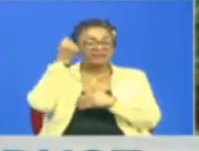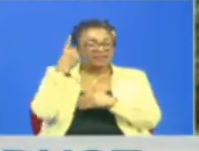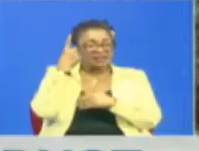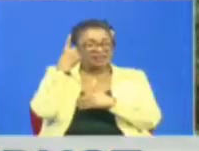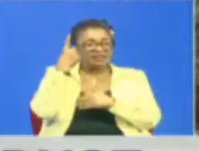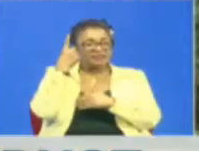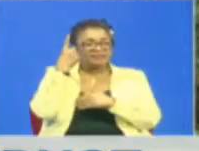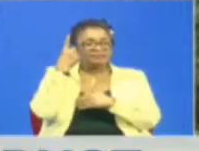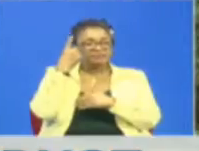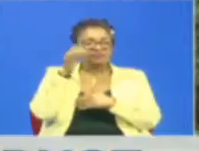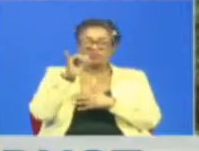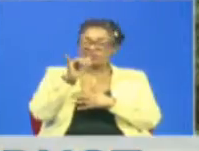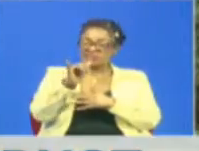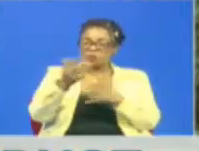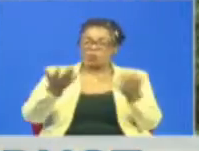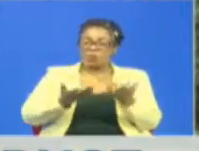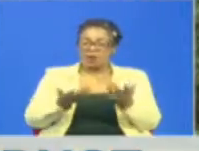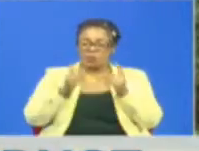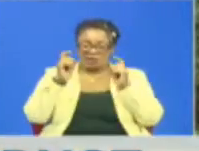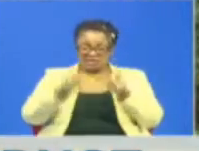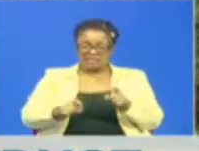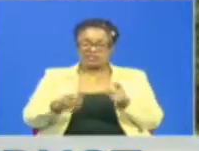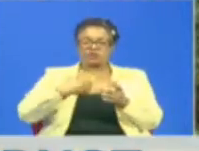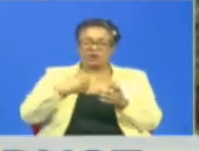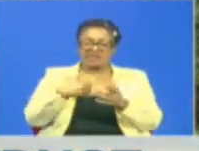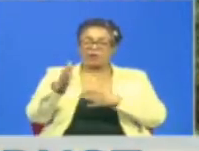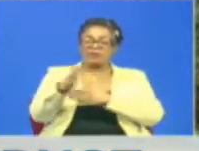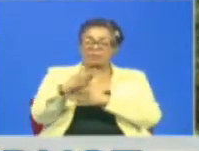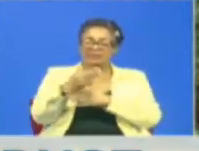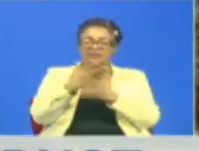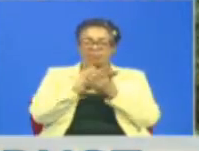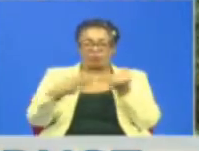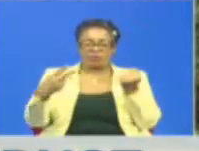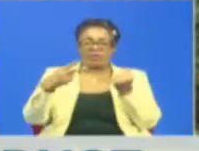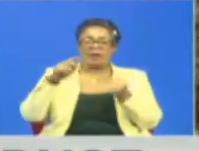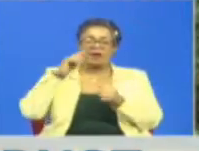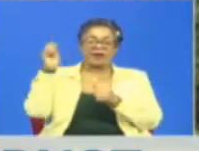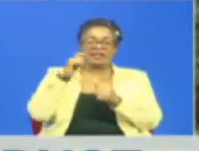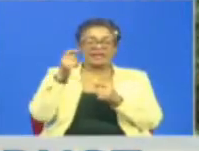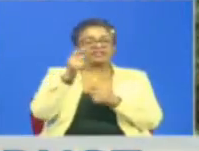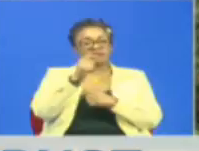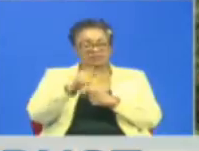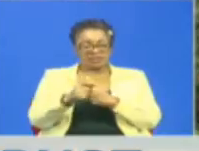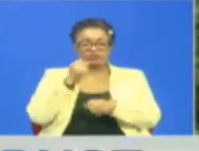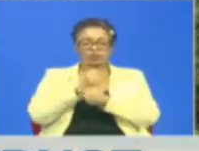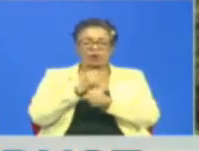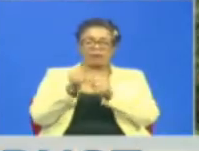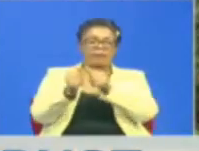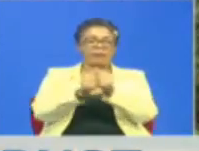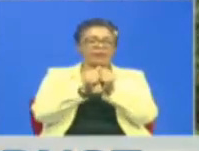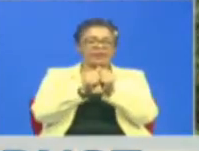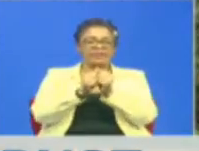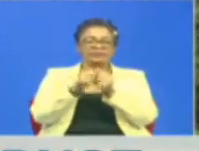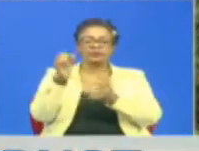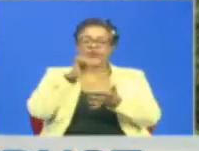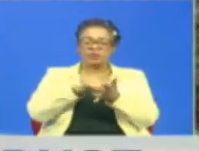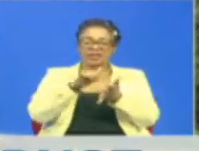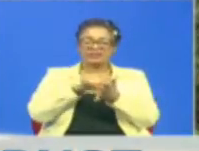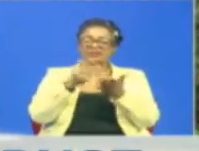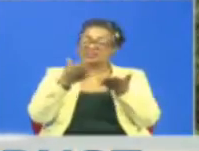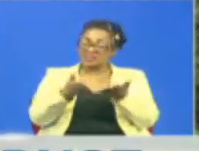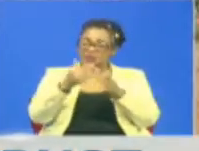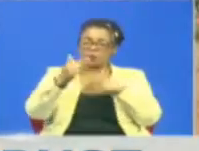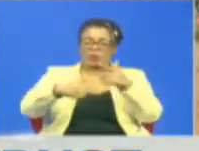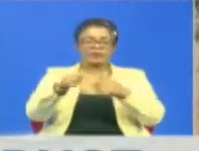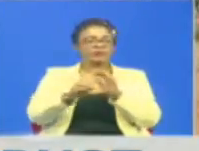me, this is where now we need to fix our diplomacy. Both Tanzania and Kenya needs to work on this so that these frictions do not keep to be